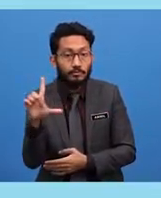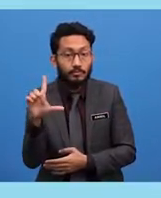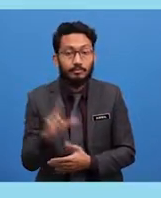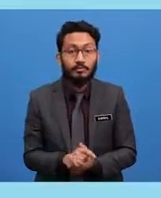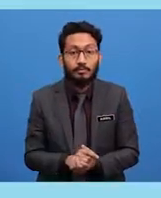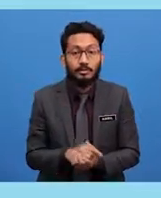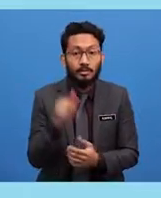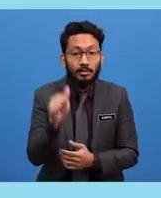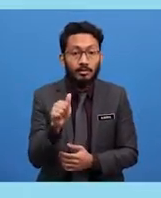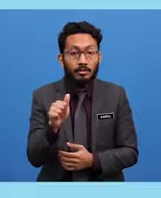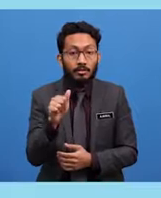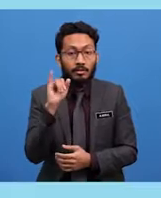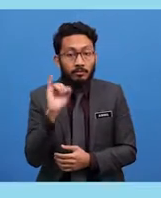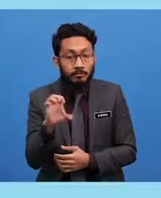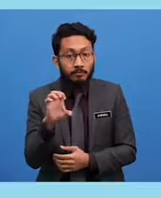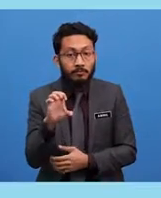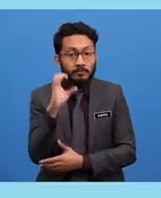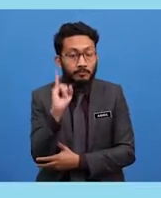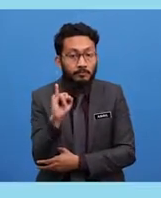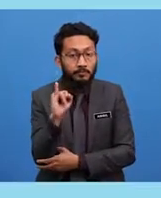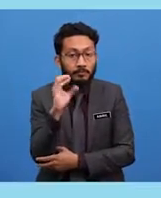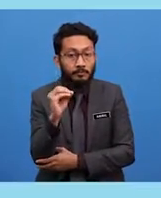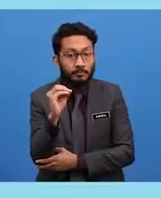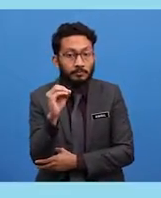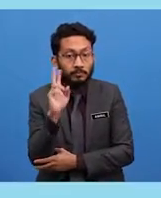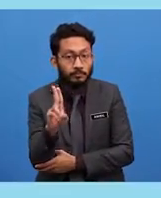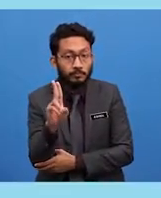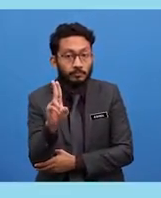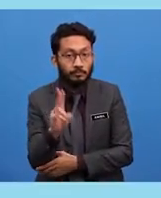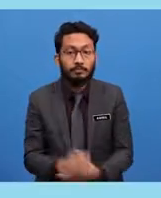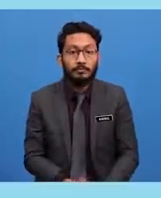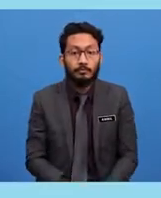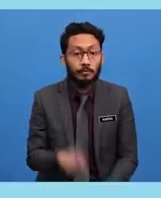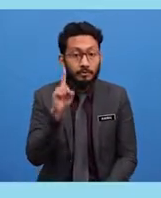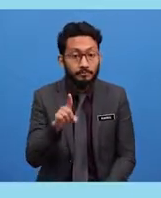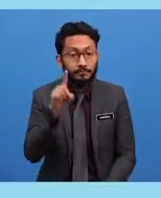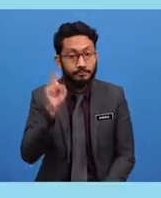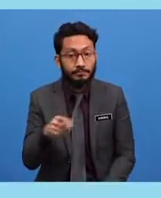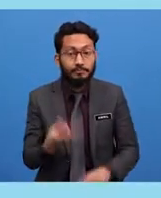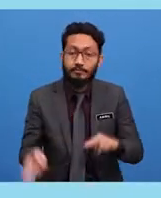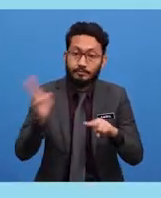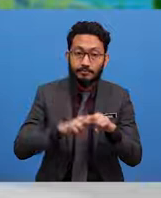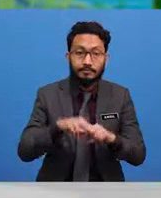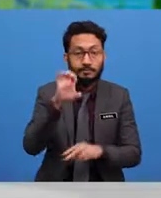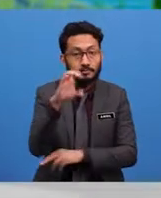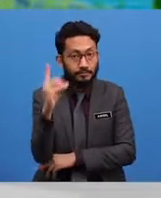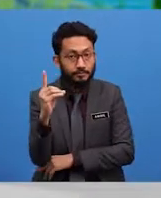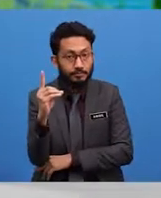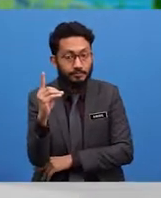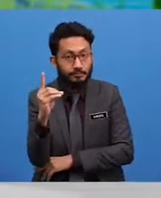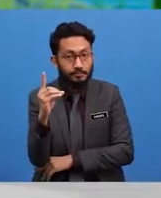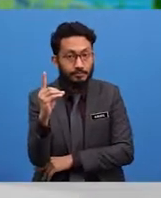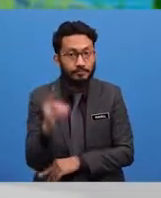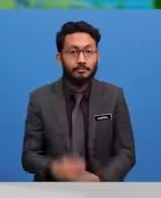E, I, O, or U, you need to add ED instead.